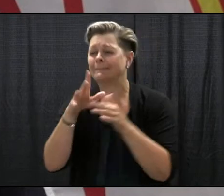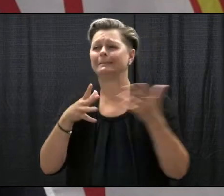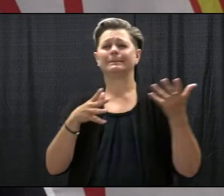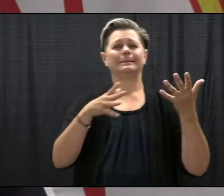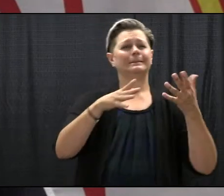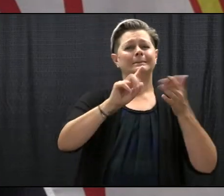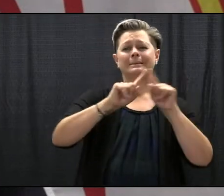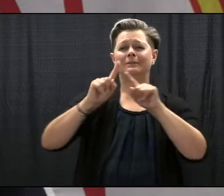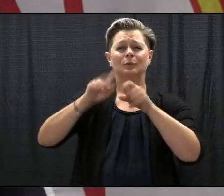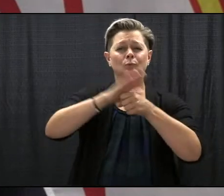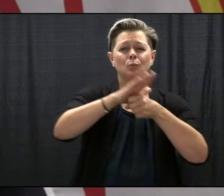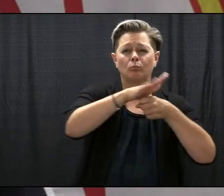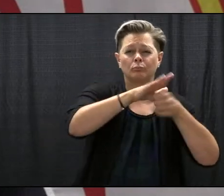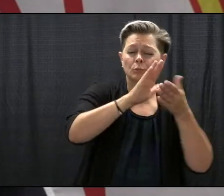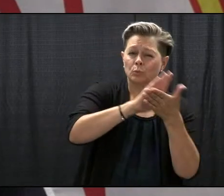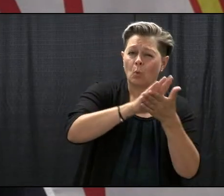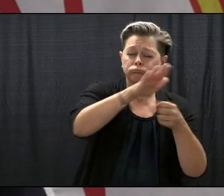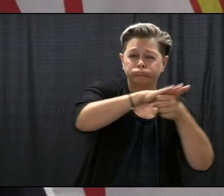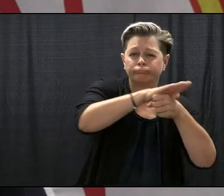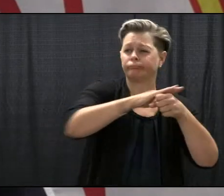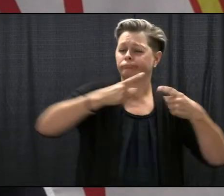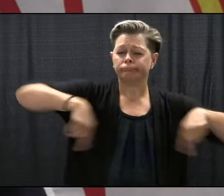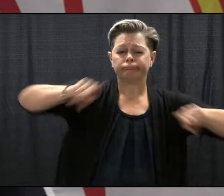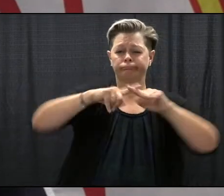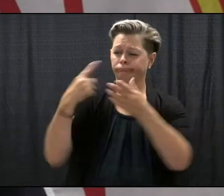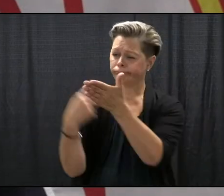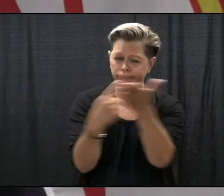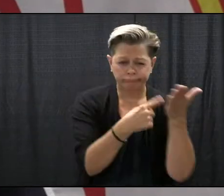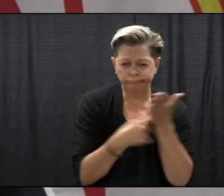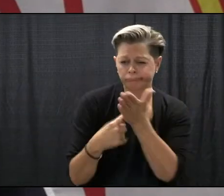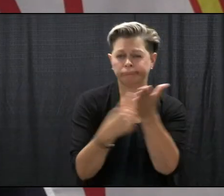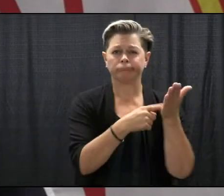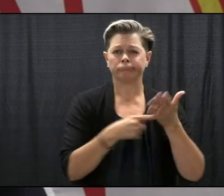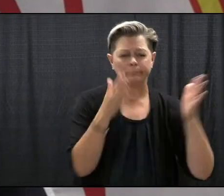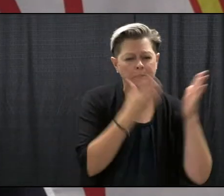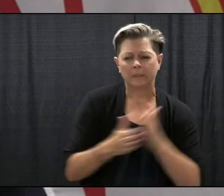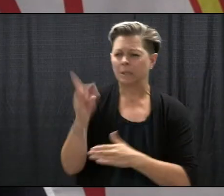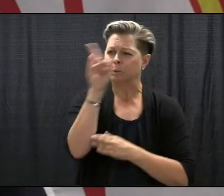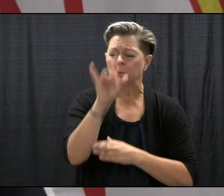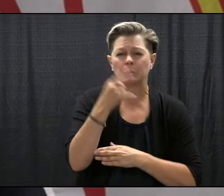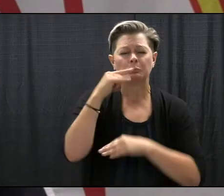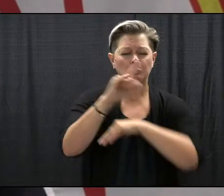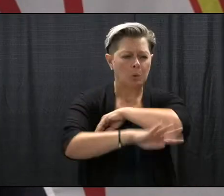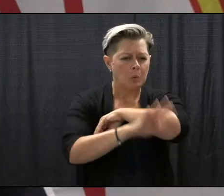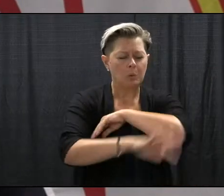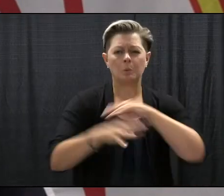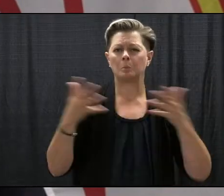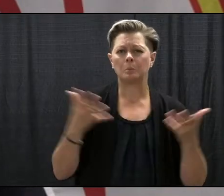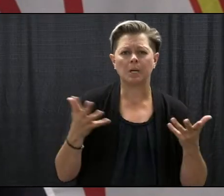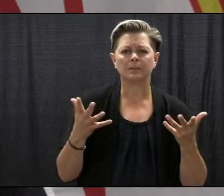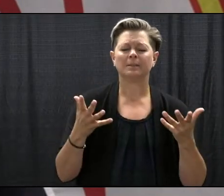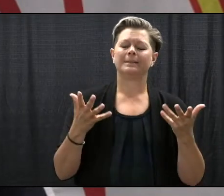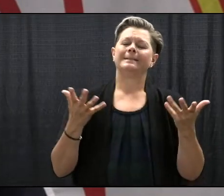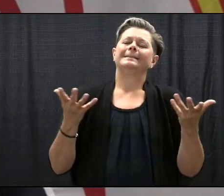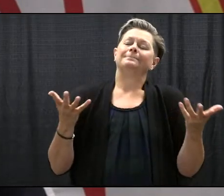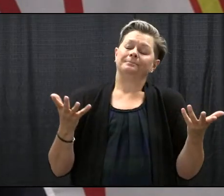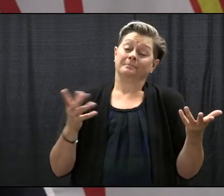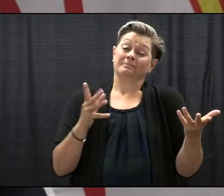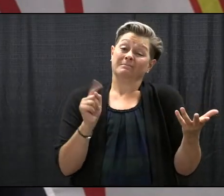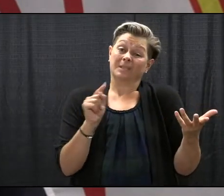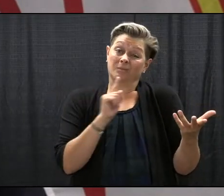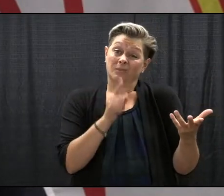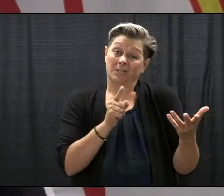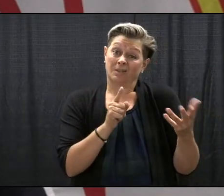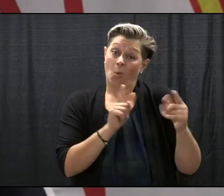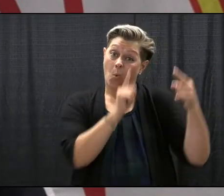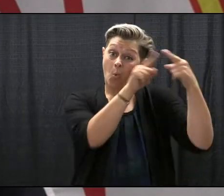we are working through those plans now. But our goal is really to have this